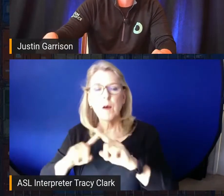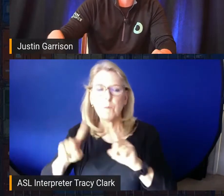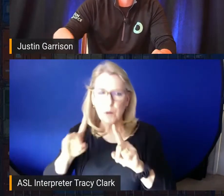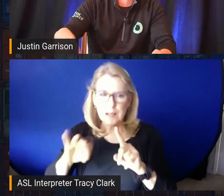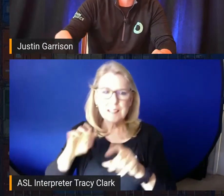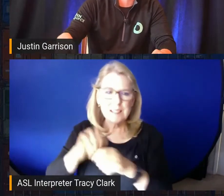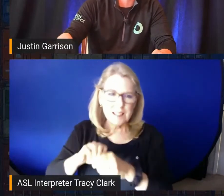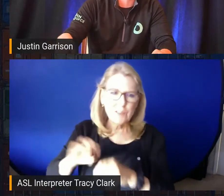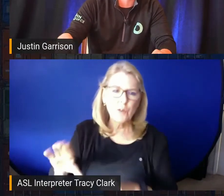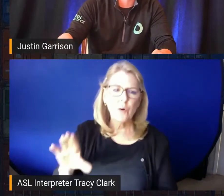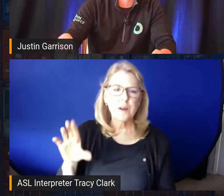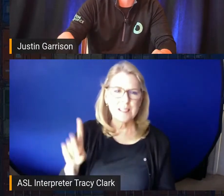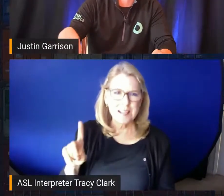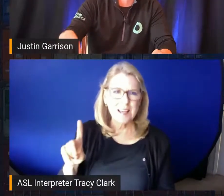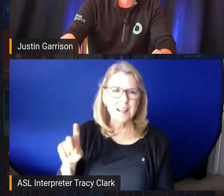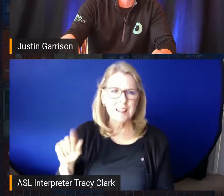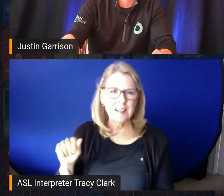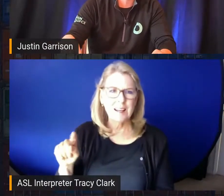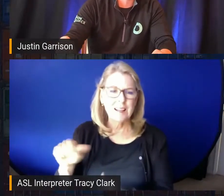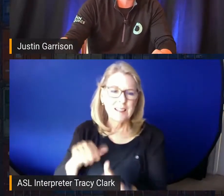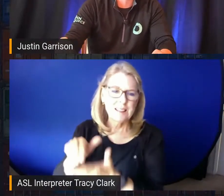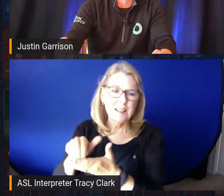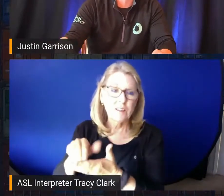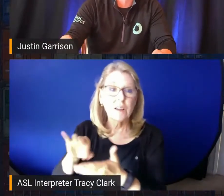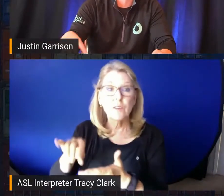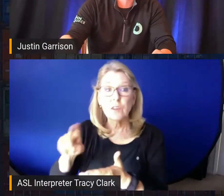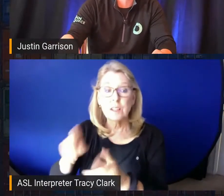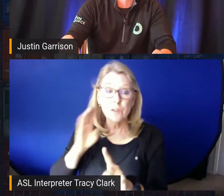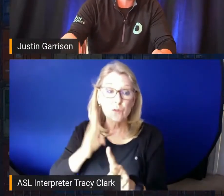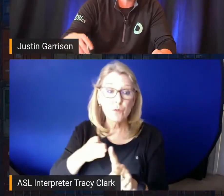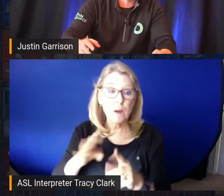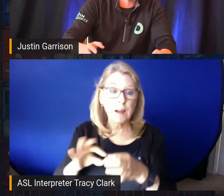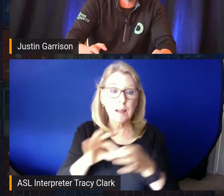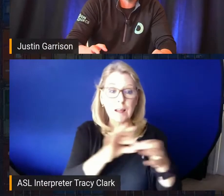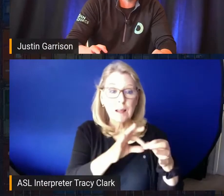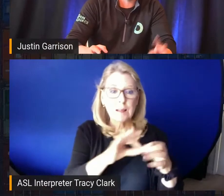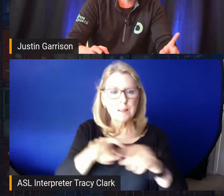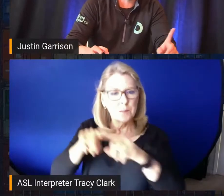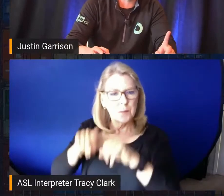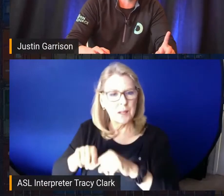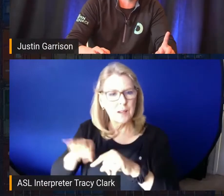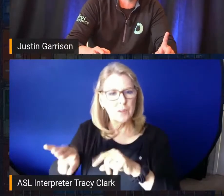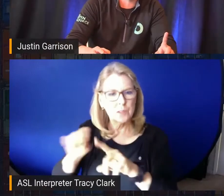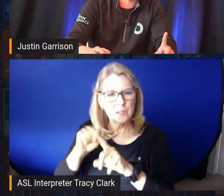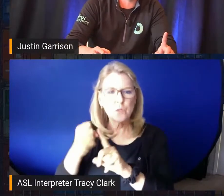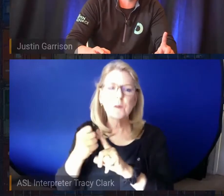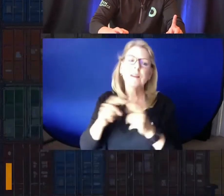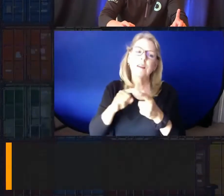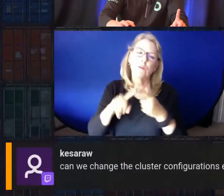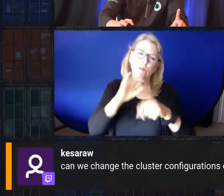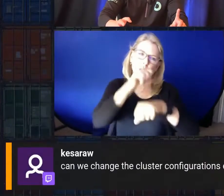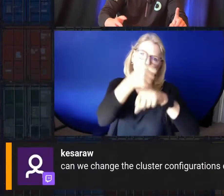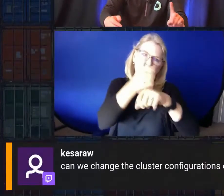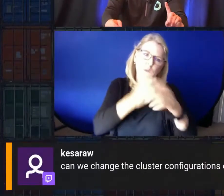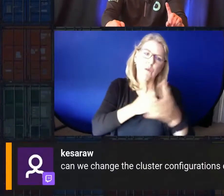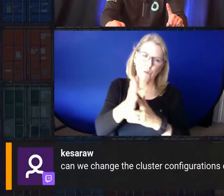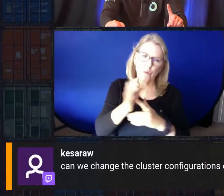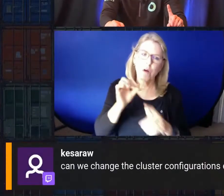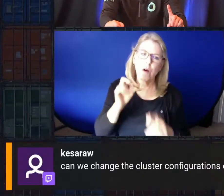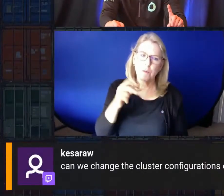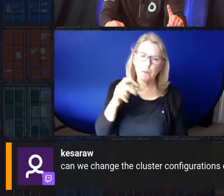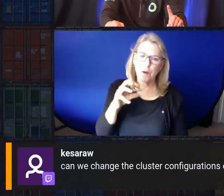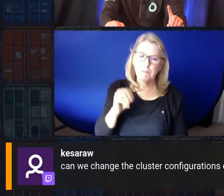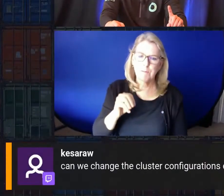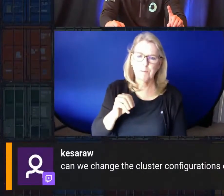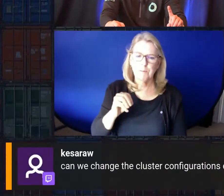else, depending on your network situation, that needs to be set up from your on-prem. And the last one I wanted to bring up, which Vignesh, you might be able to answer